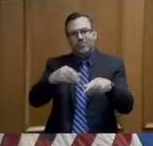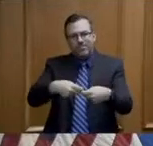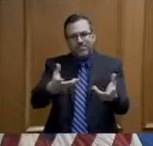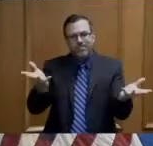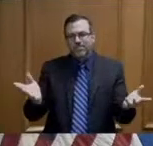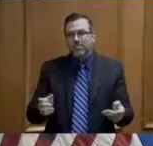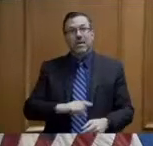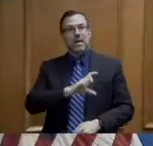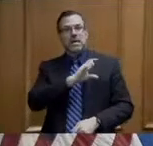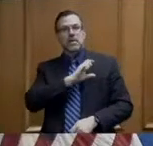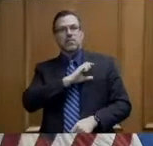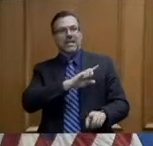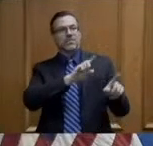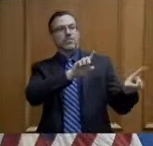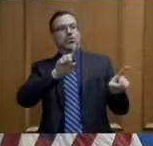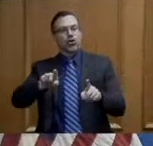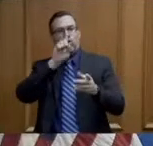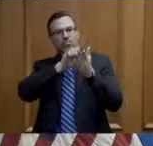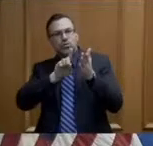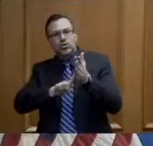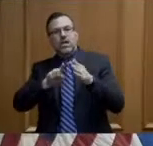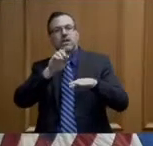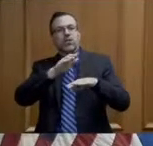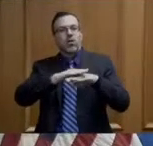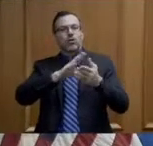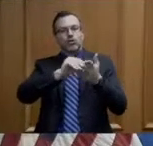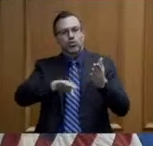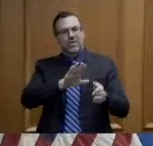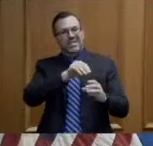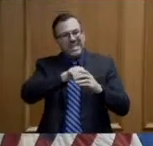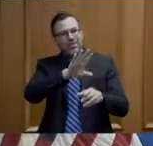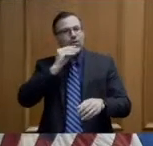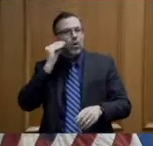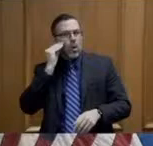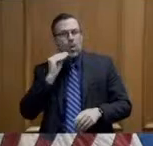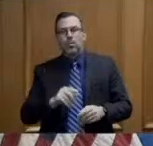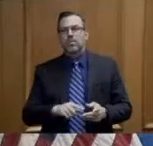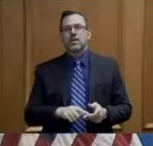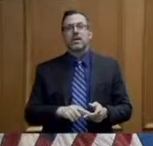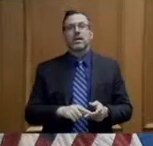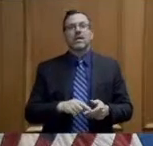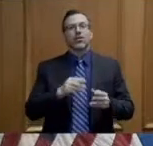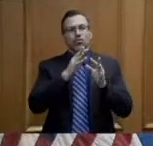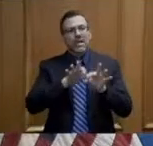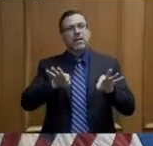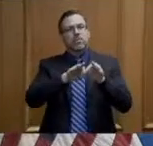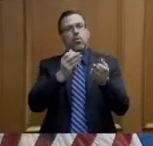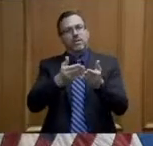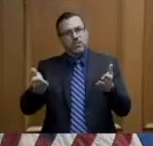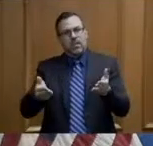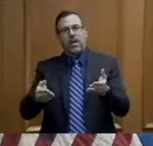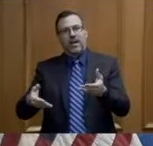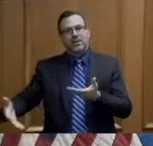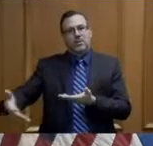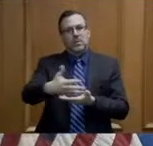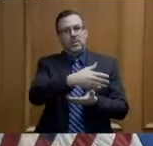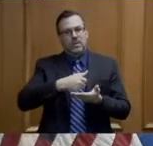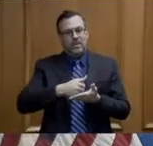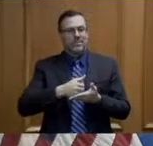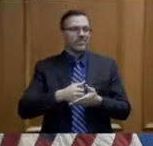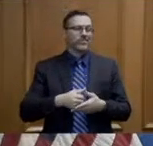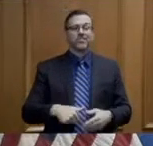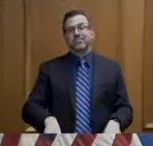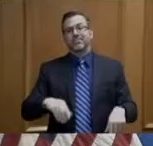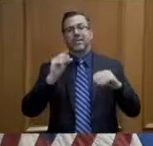homes. Nonprofits are stepping up with critical supplies and supports now more than ever before. And we know that our teachers, our principals,